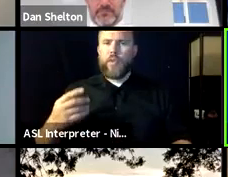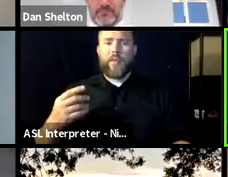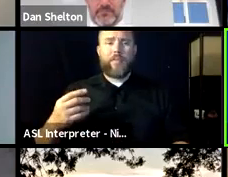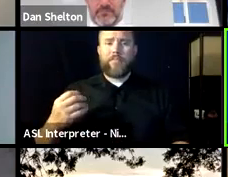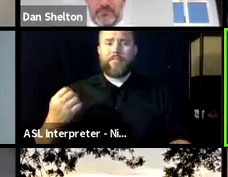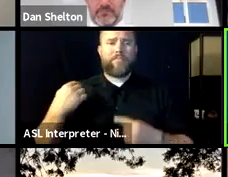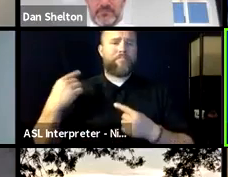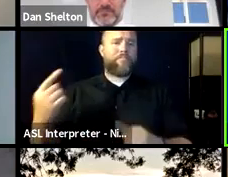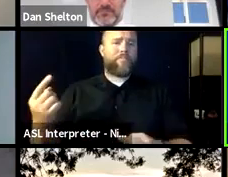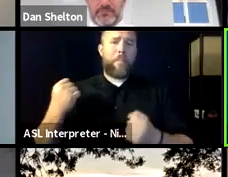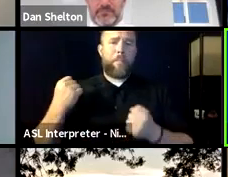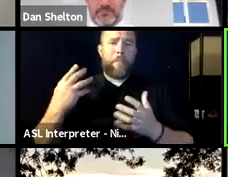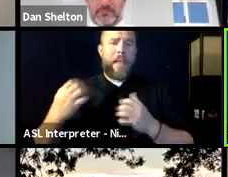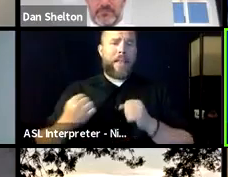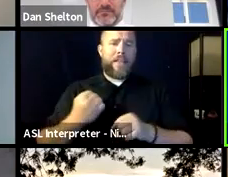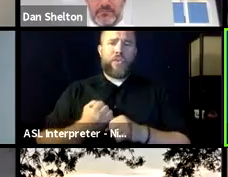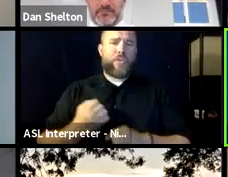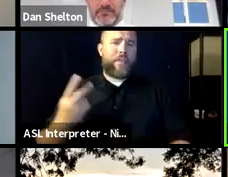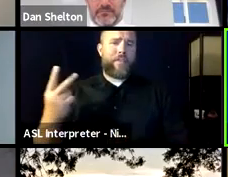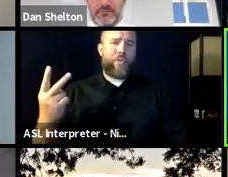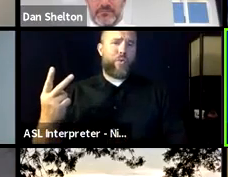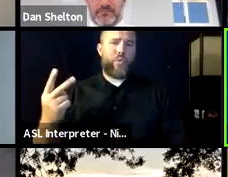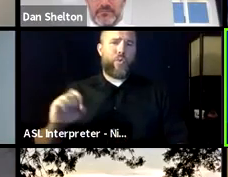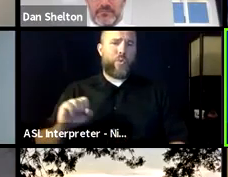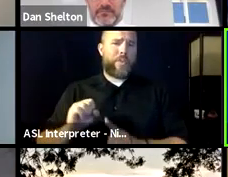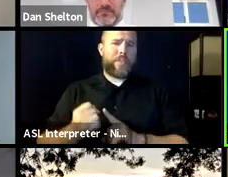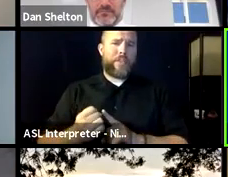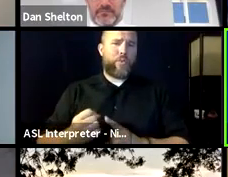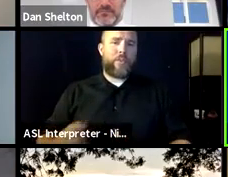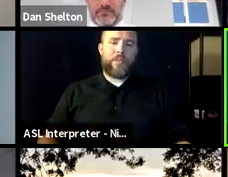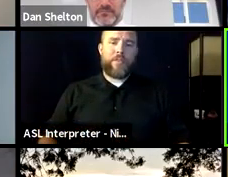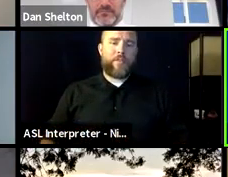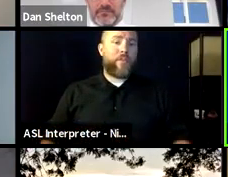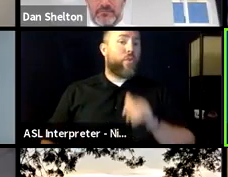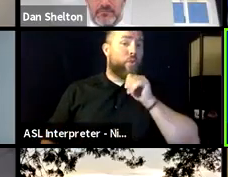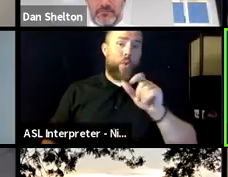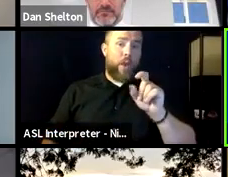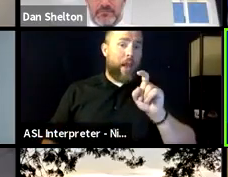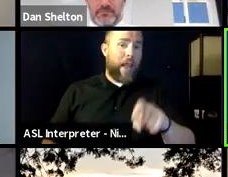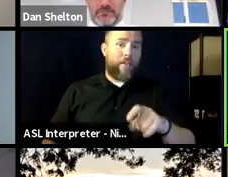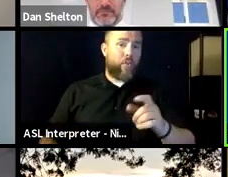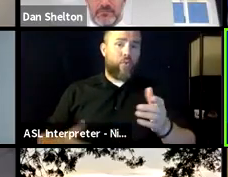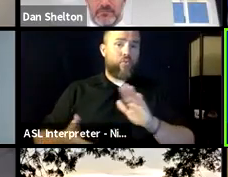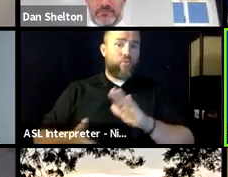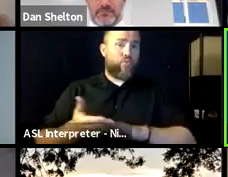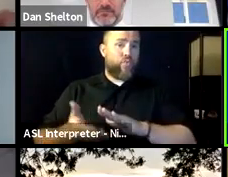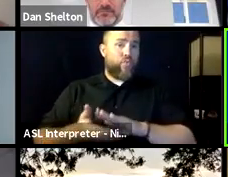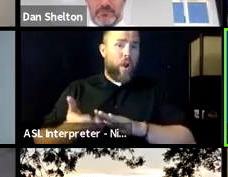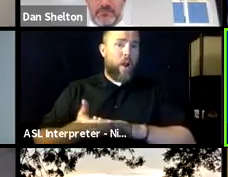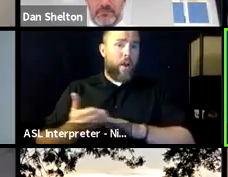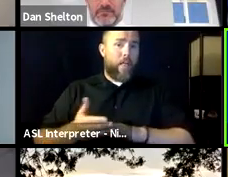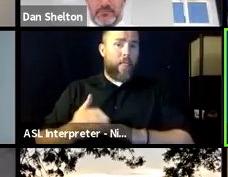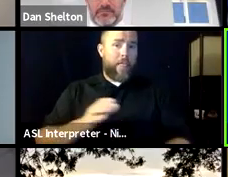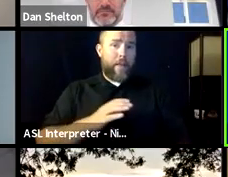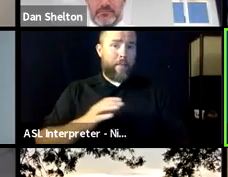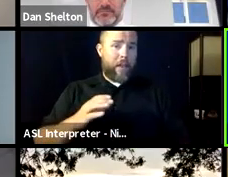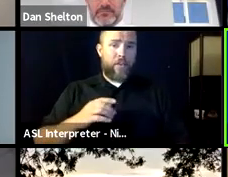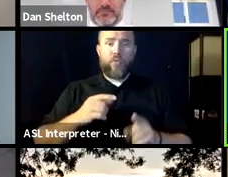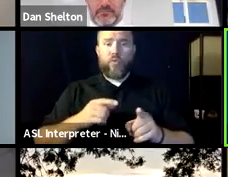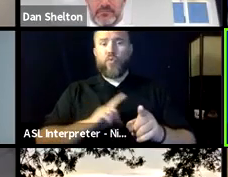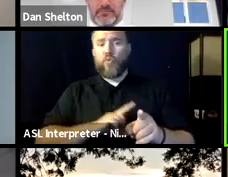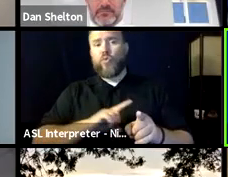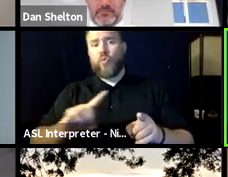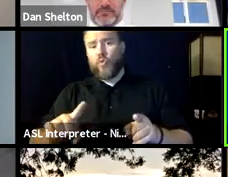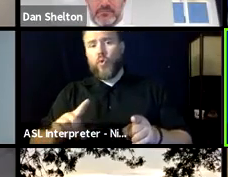over a number of years. And you don't have to run the committee. Somebody from the administration actually runs the committee, but this is the